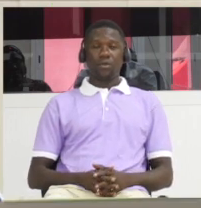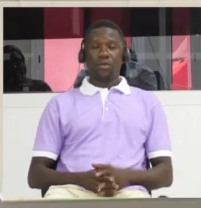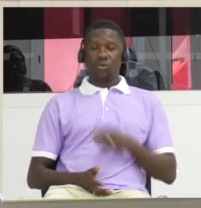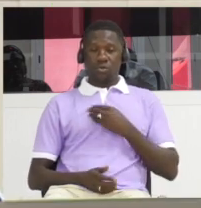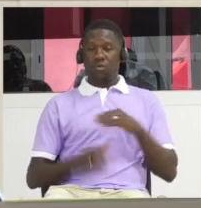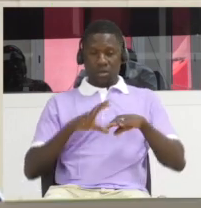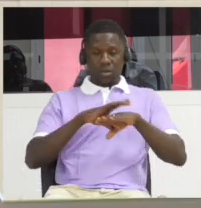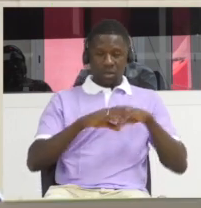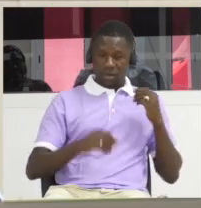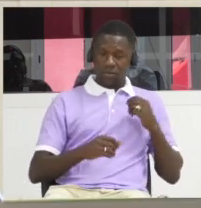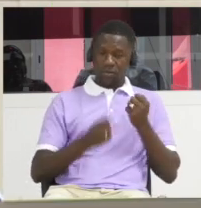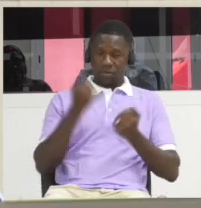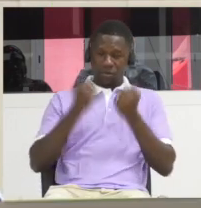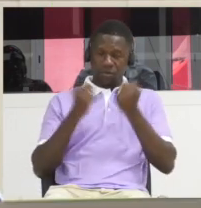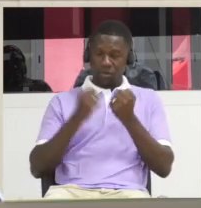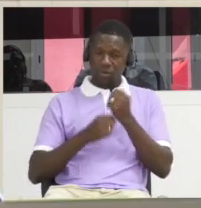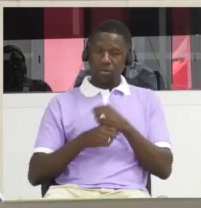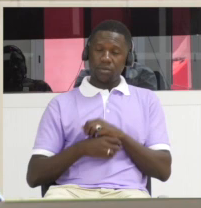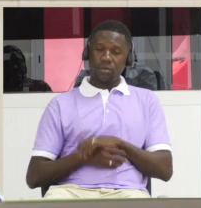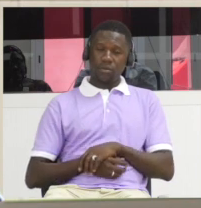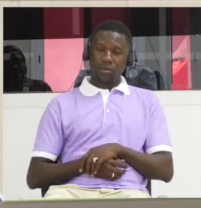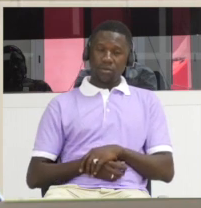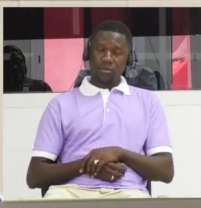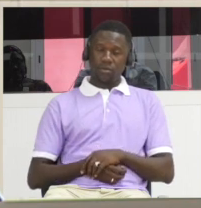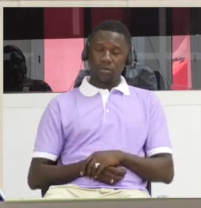we descended from the vehicle and